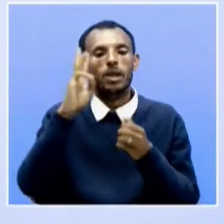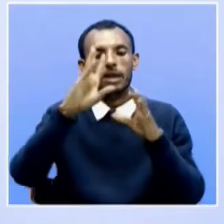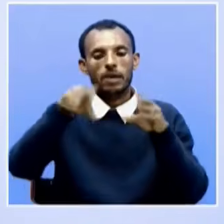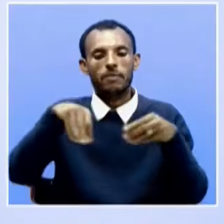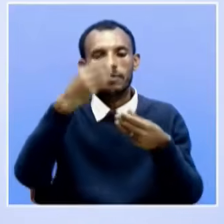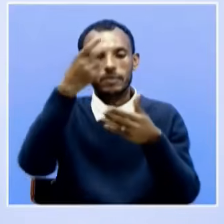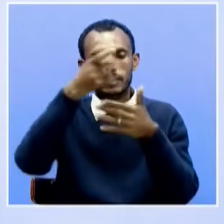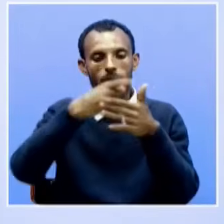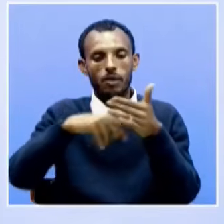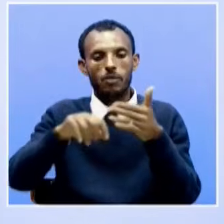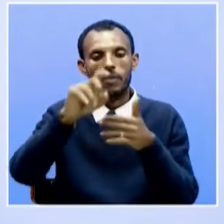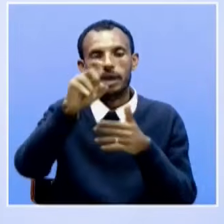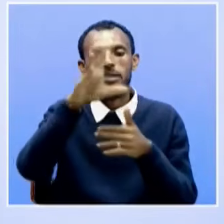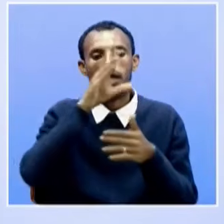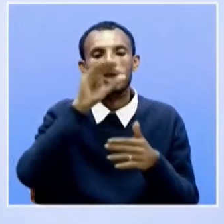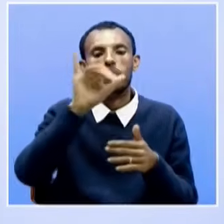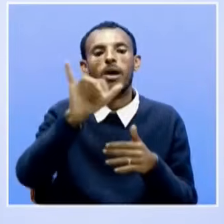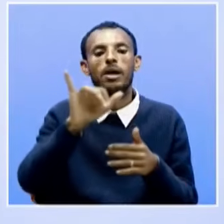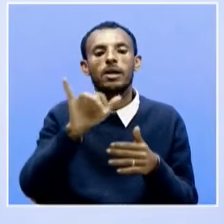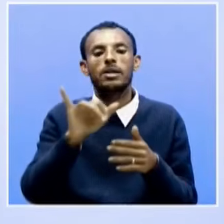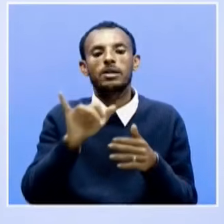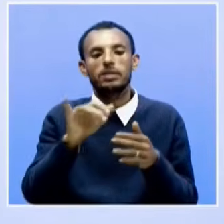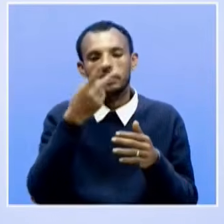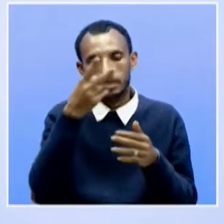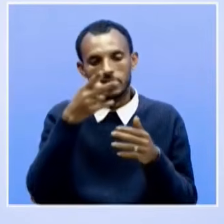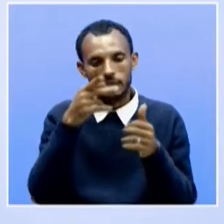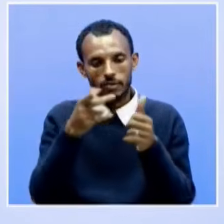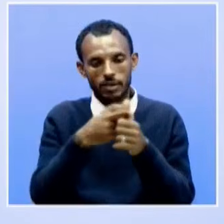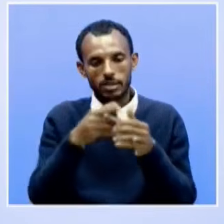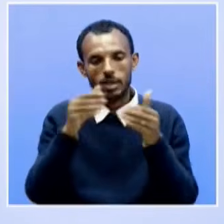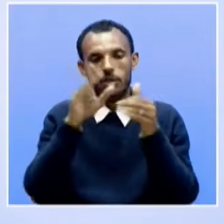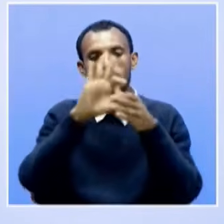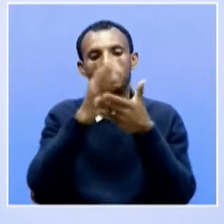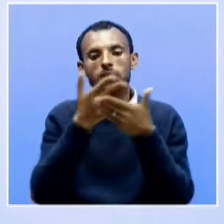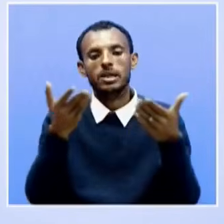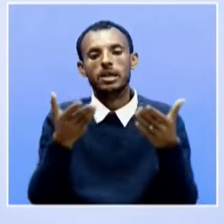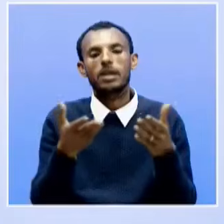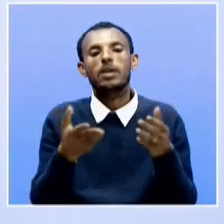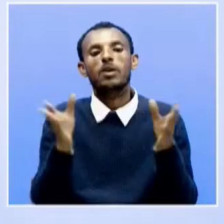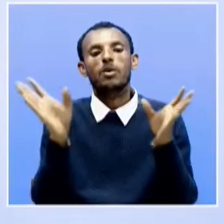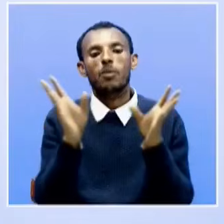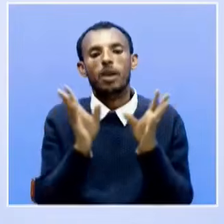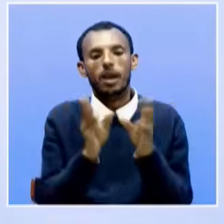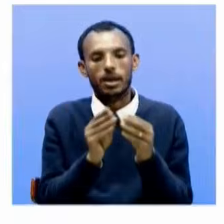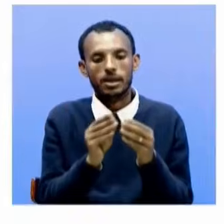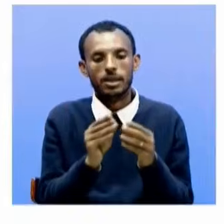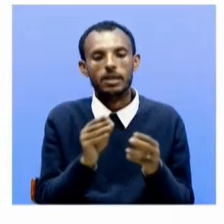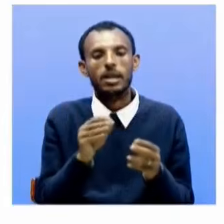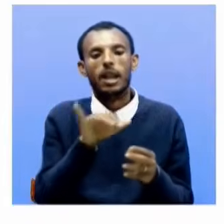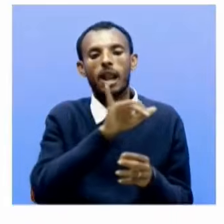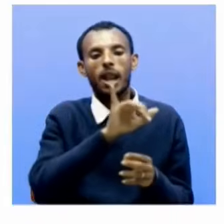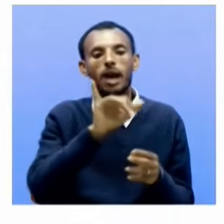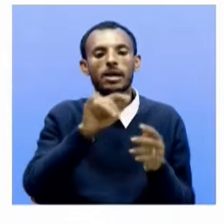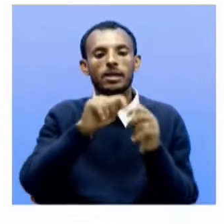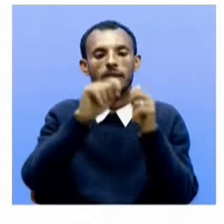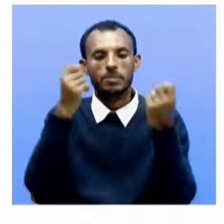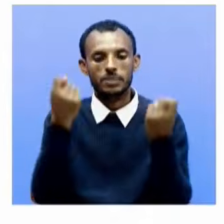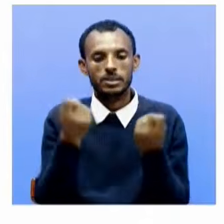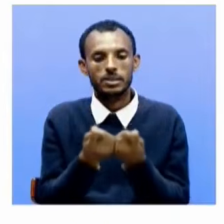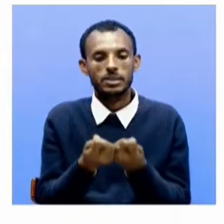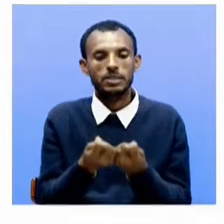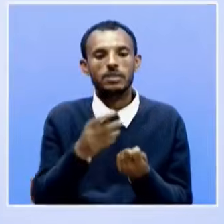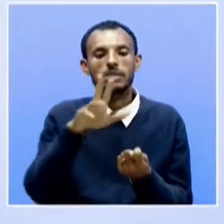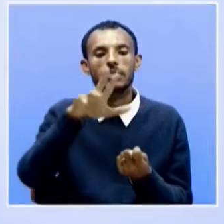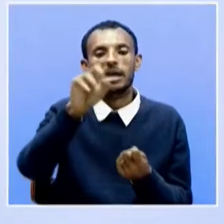value of x and y. So take the first equation and collect like terms. Okay, 3x